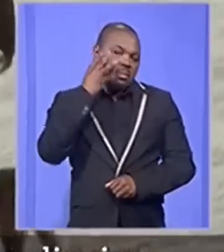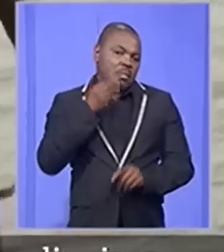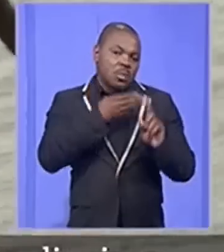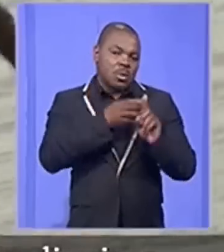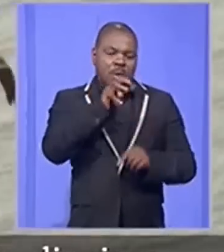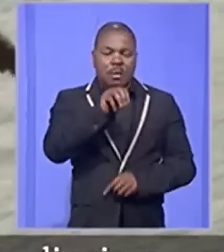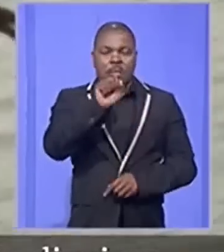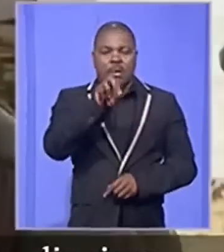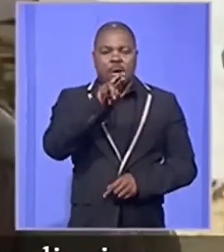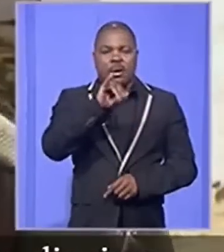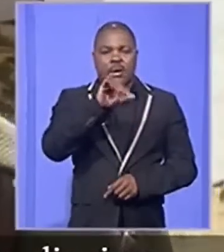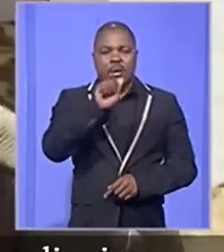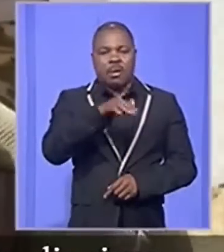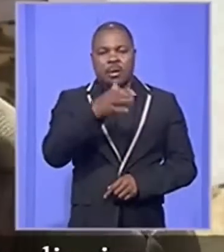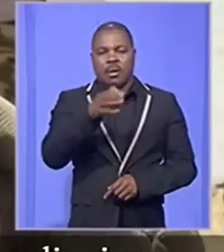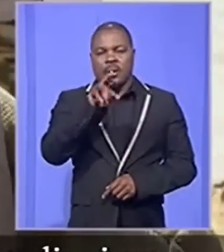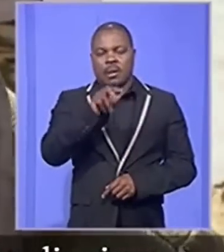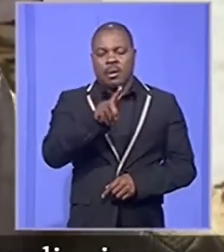Maria Dinake.